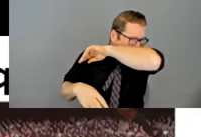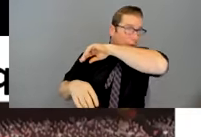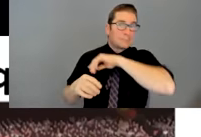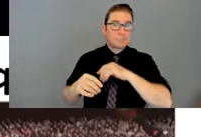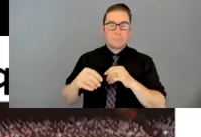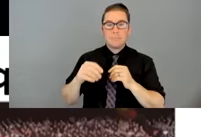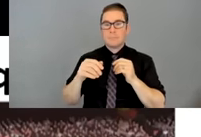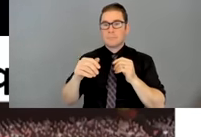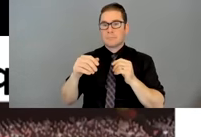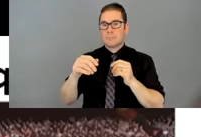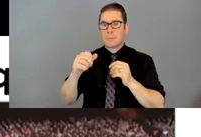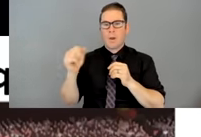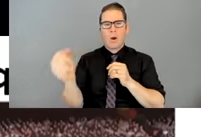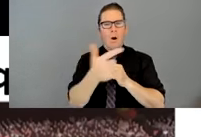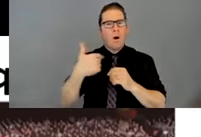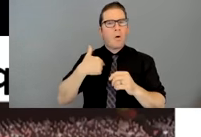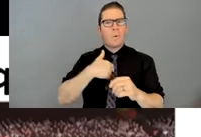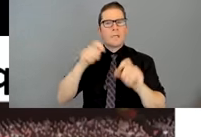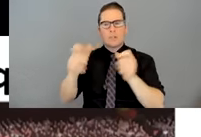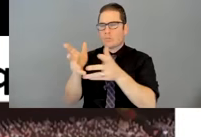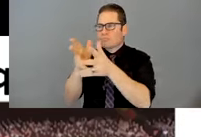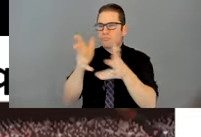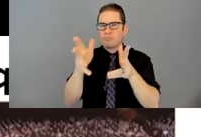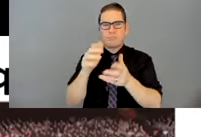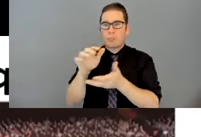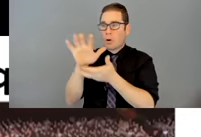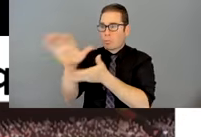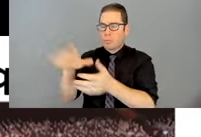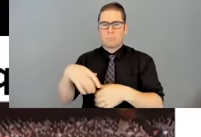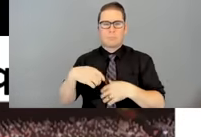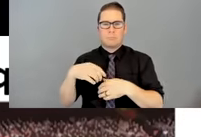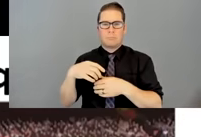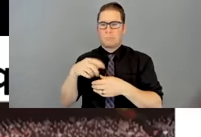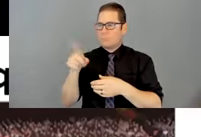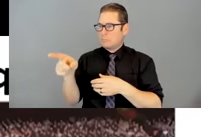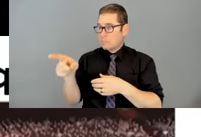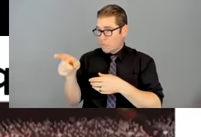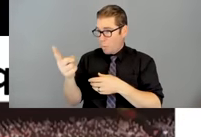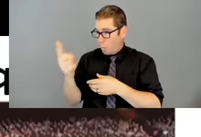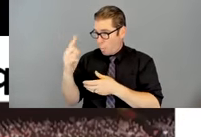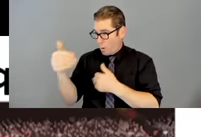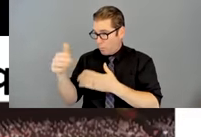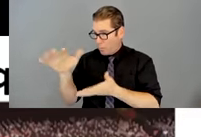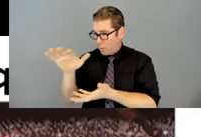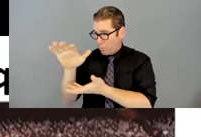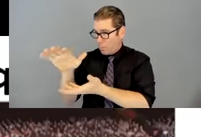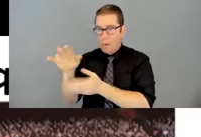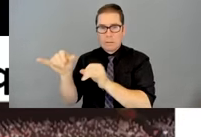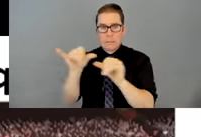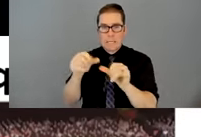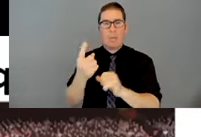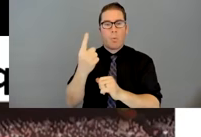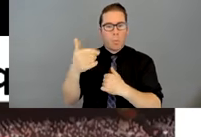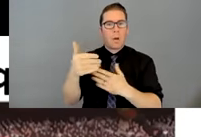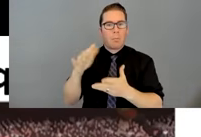But giving everyone the same thing only works if everyone has the same needs. And typically, again, you see this with